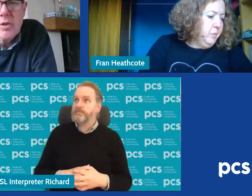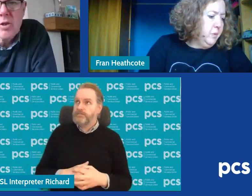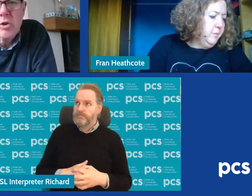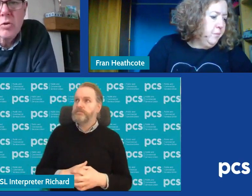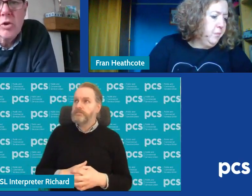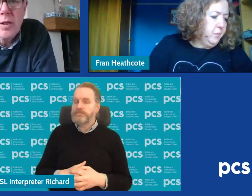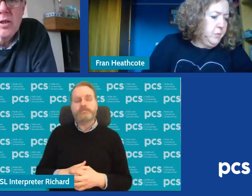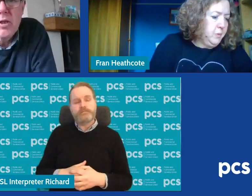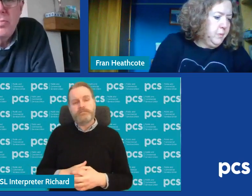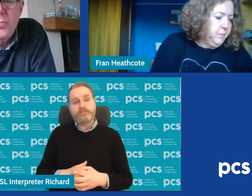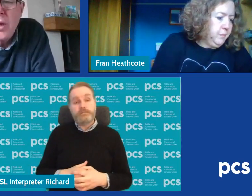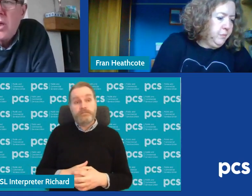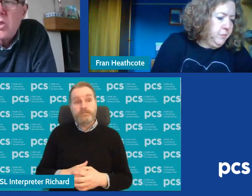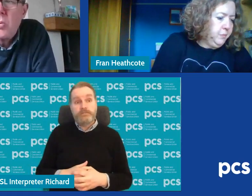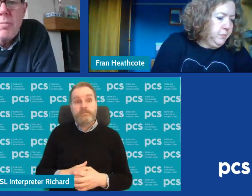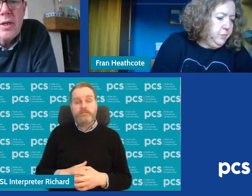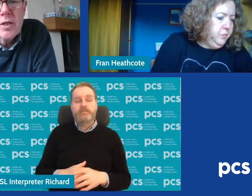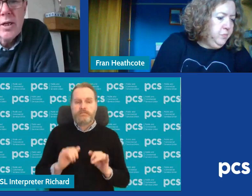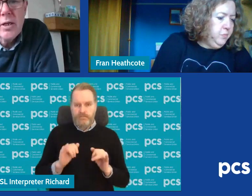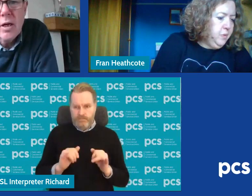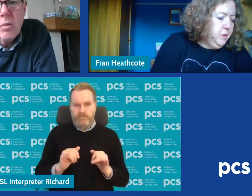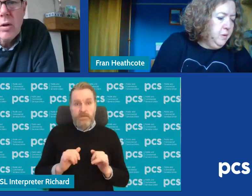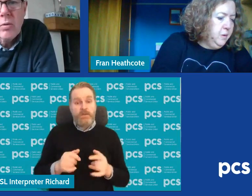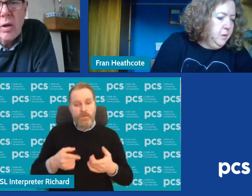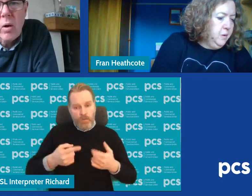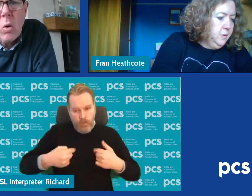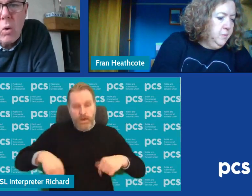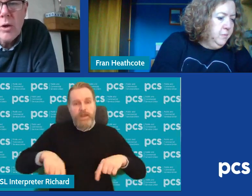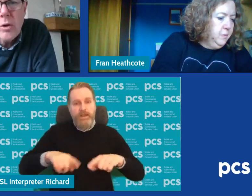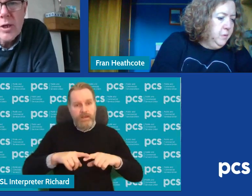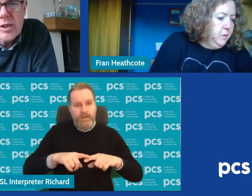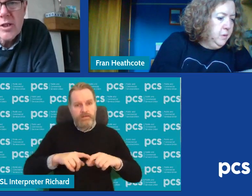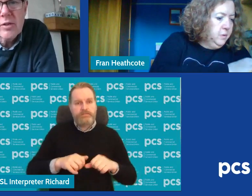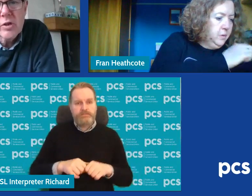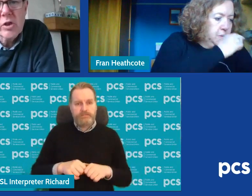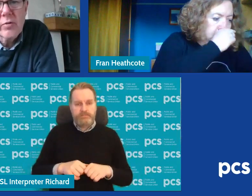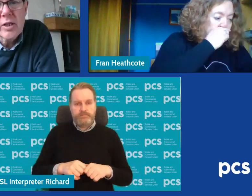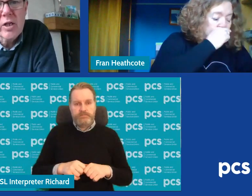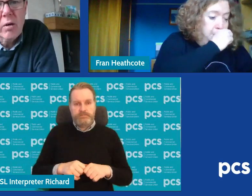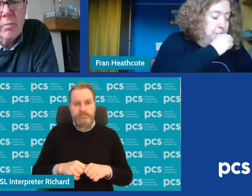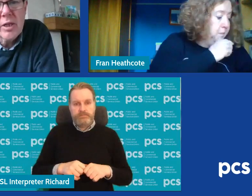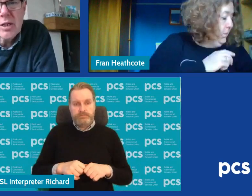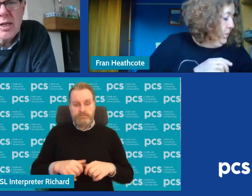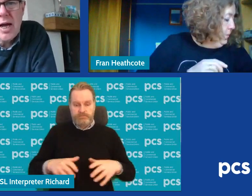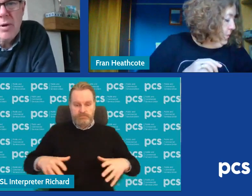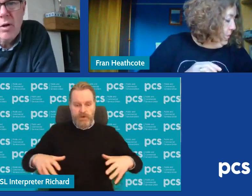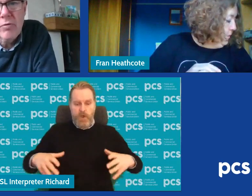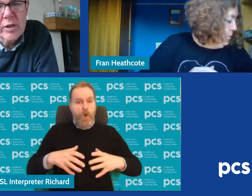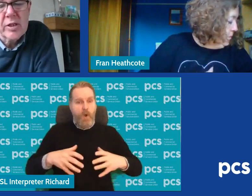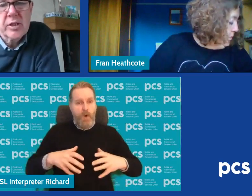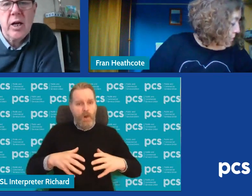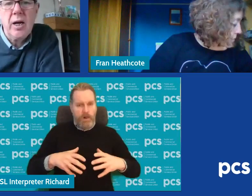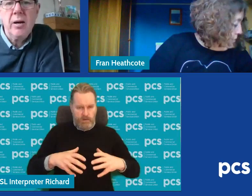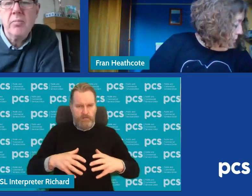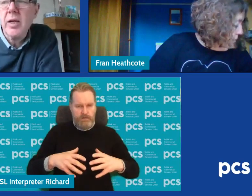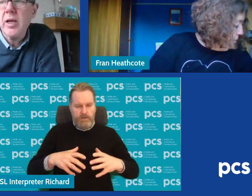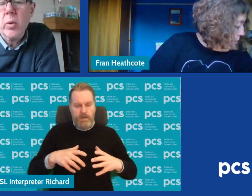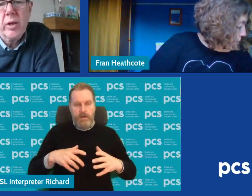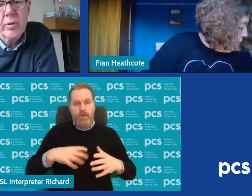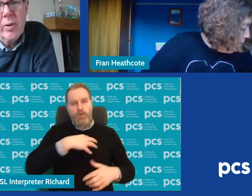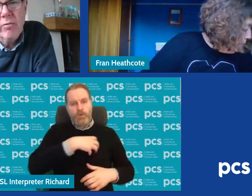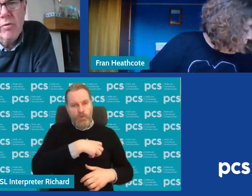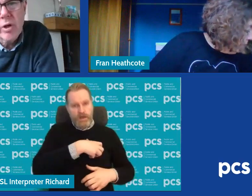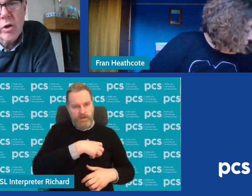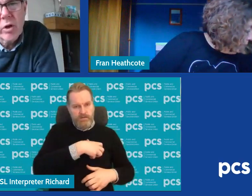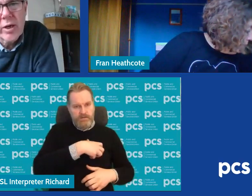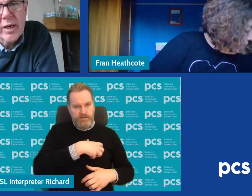Yes. So we're meeting, all unions in the civil service are meeting the Cabinet Office in the way